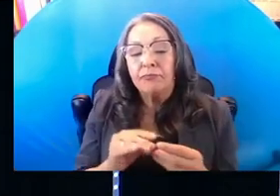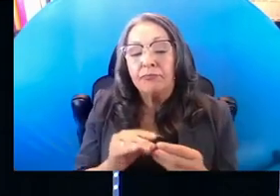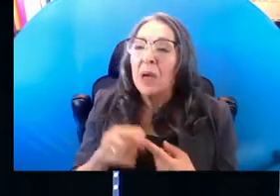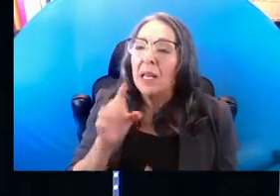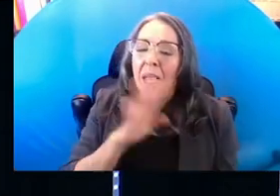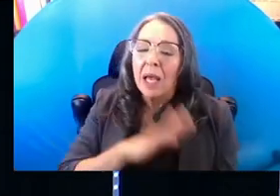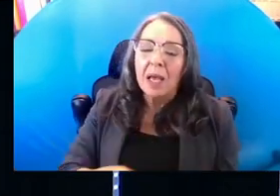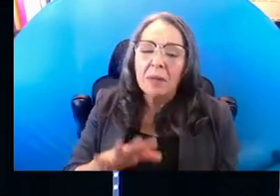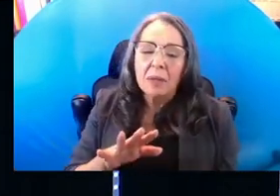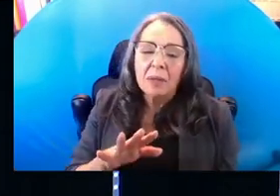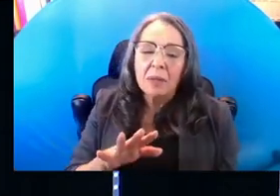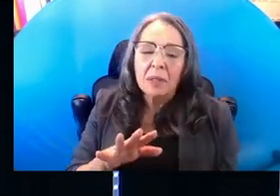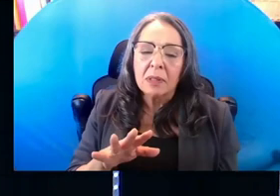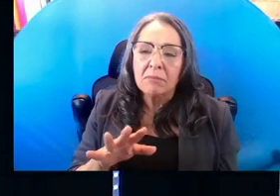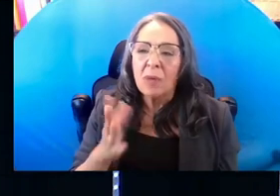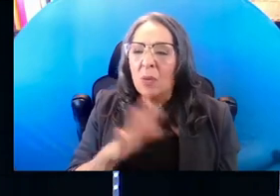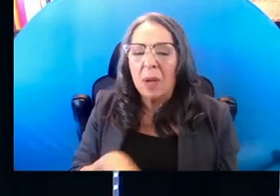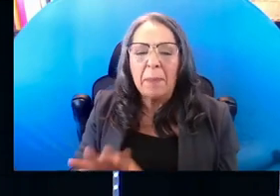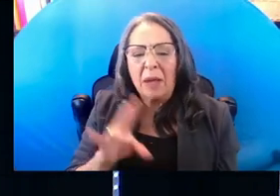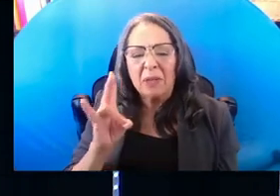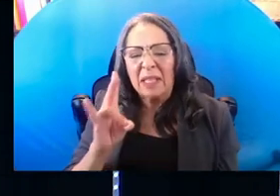7 years old,